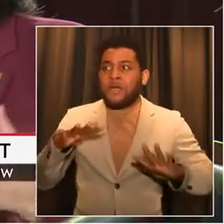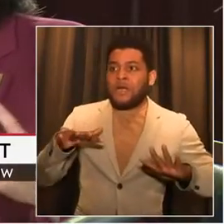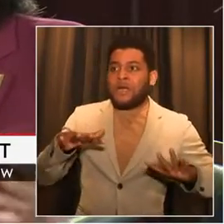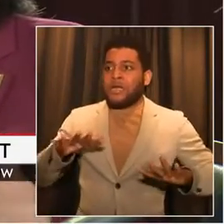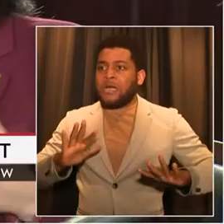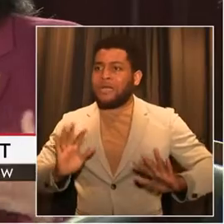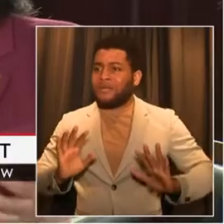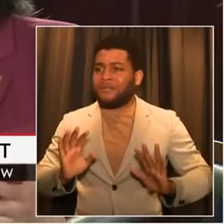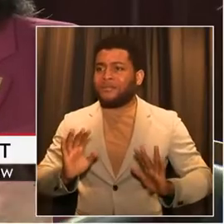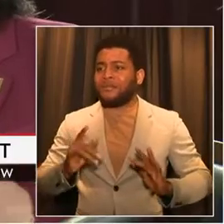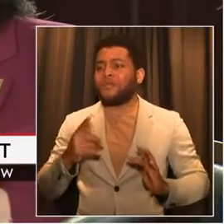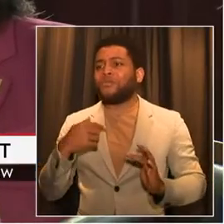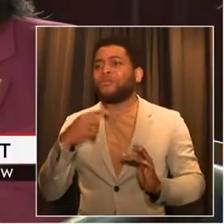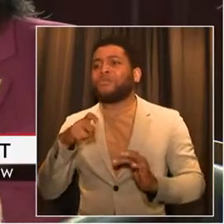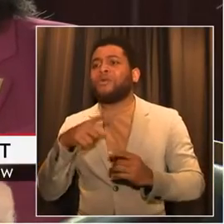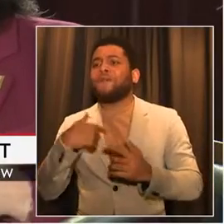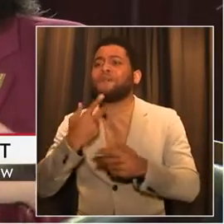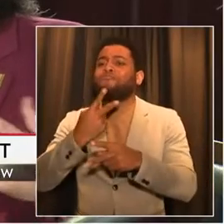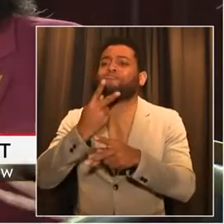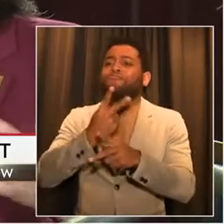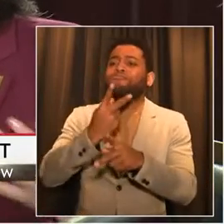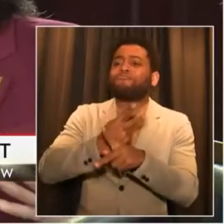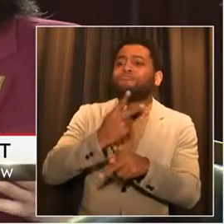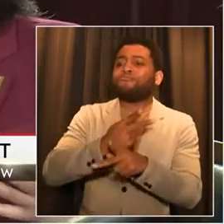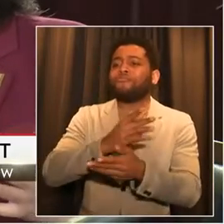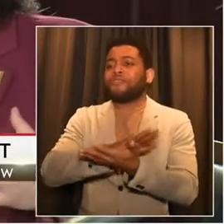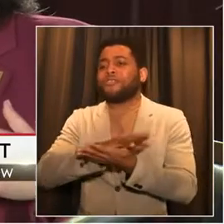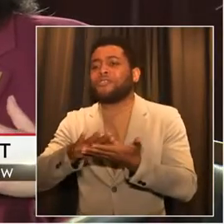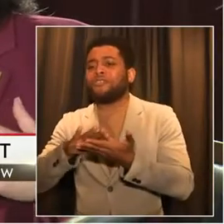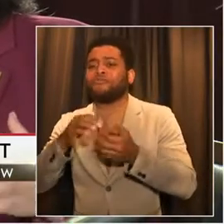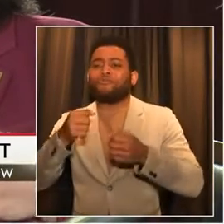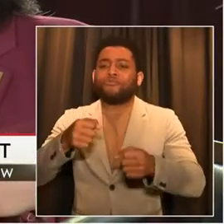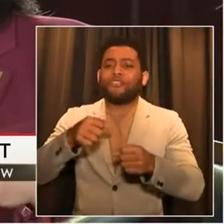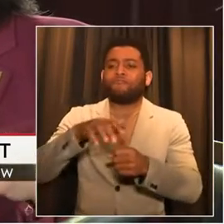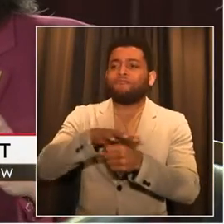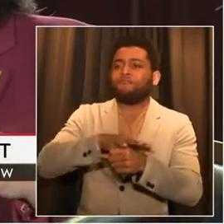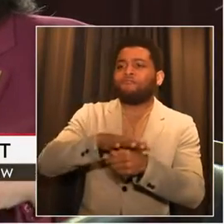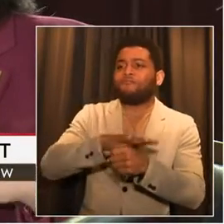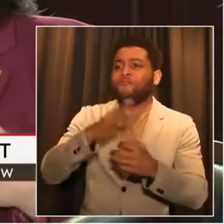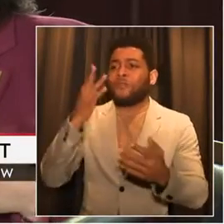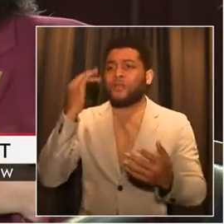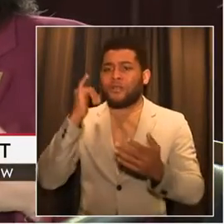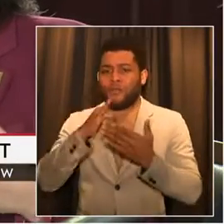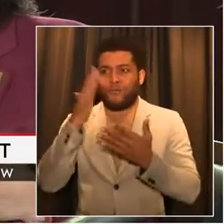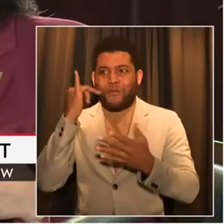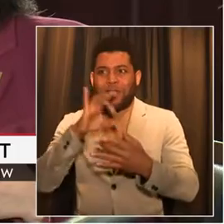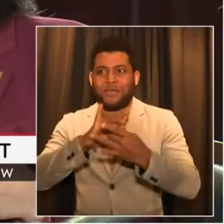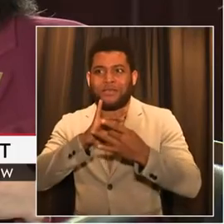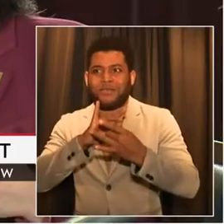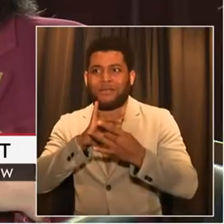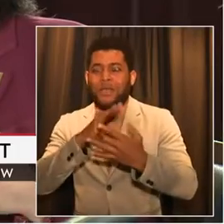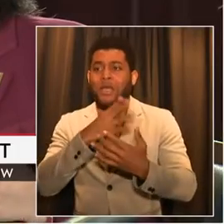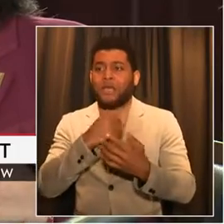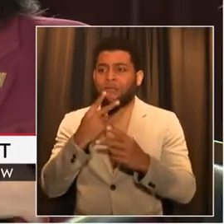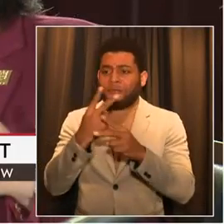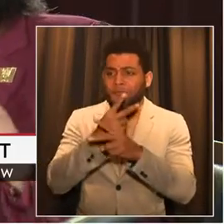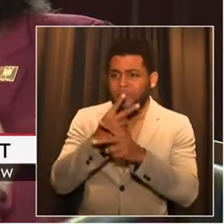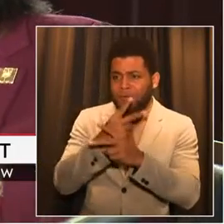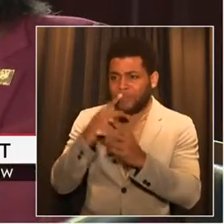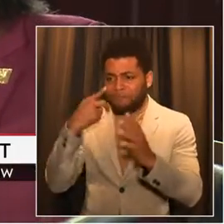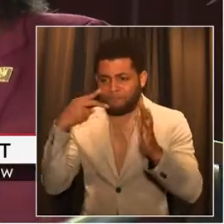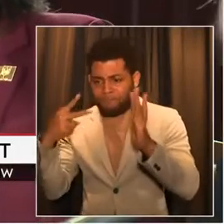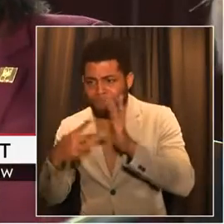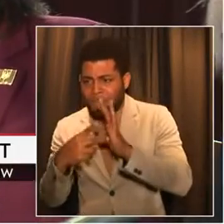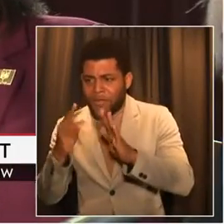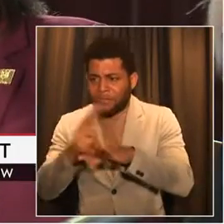to a street or to an area. And so that's why the relationship and the identification by the business community of things that they